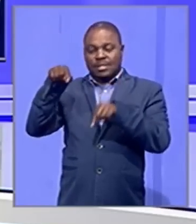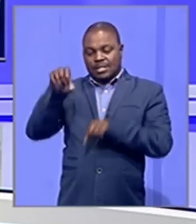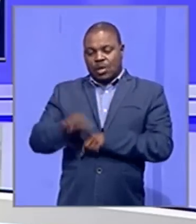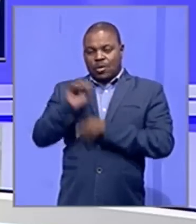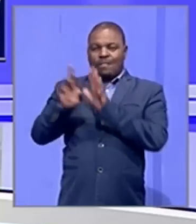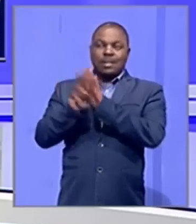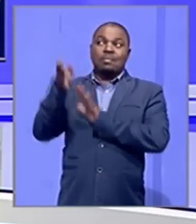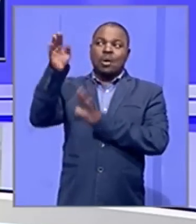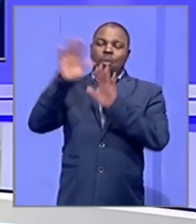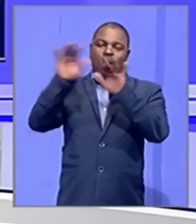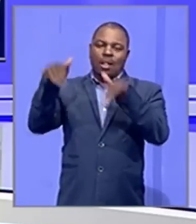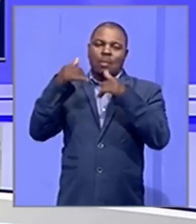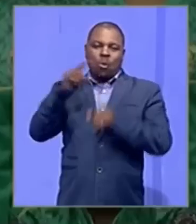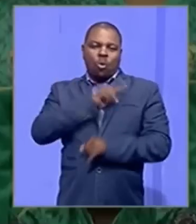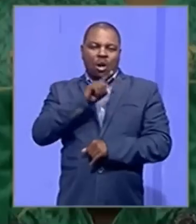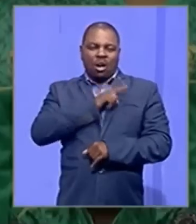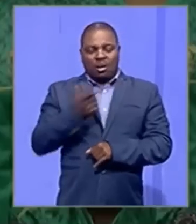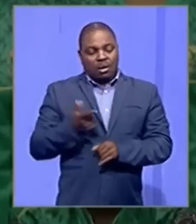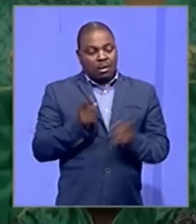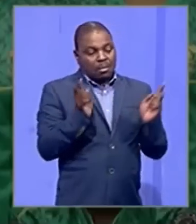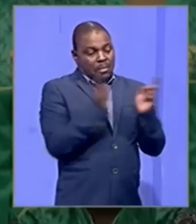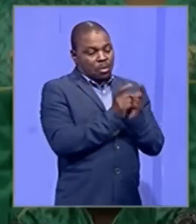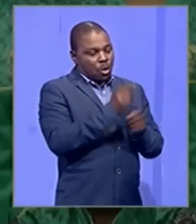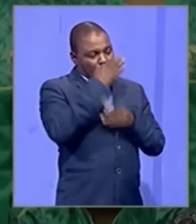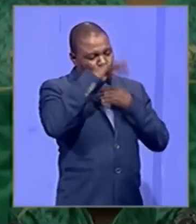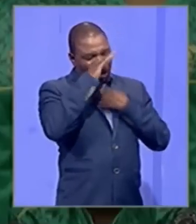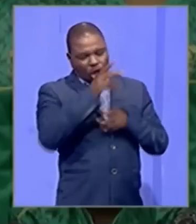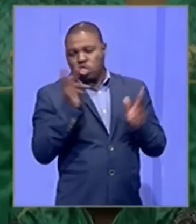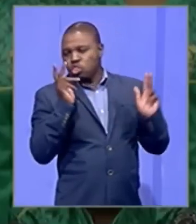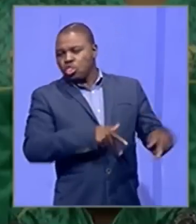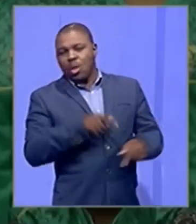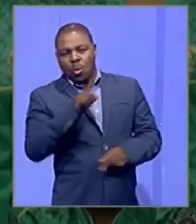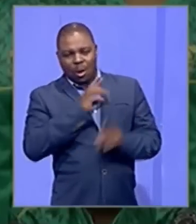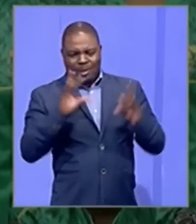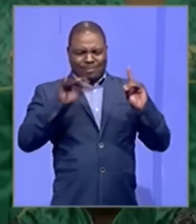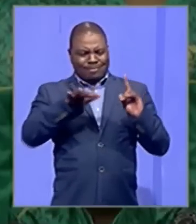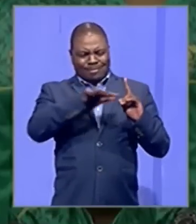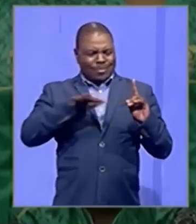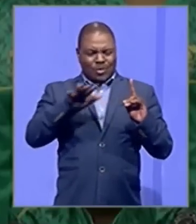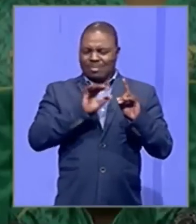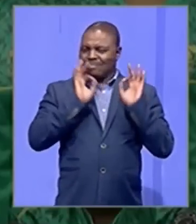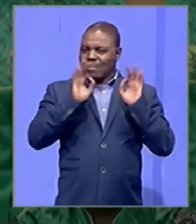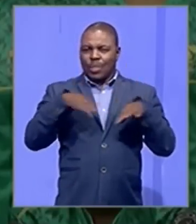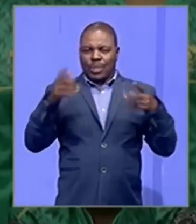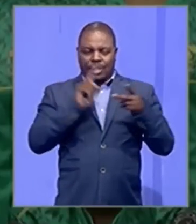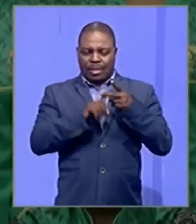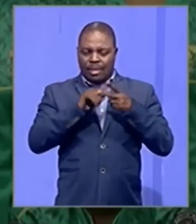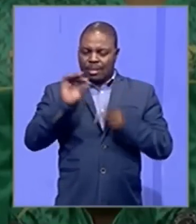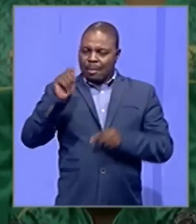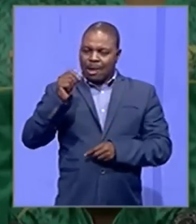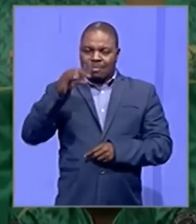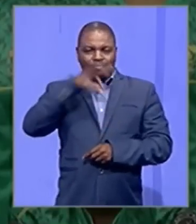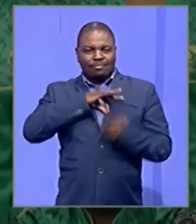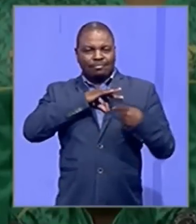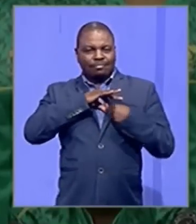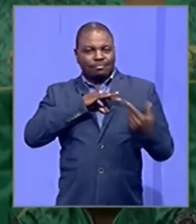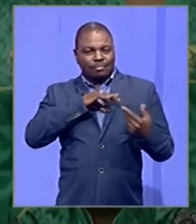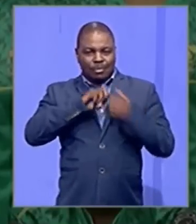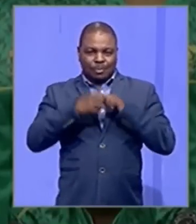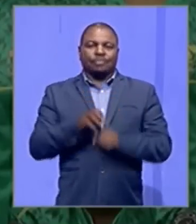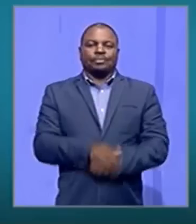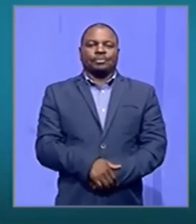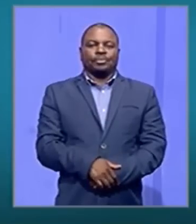lefase se ngale papadi kgatlhanong le Botswana ka mabaka a maemo a lepatlelo le dipeelo tša ditefo.